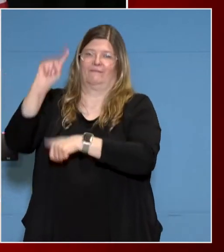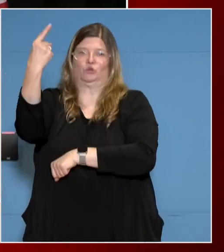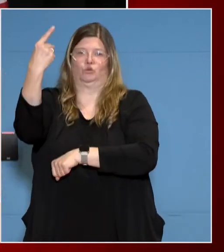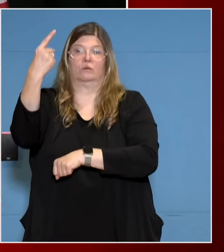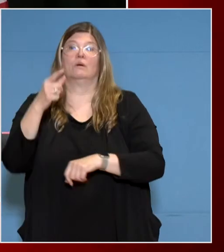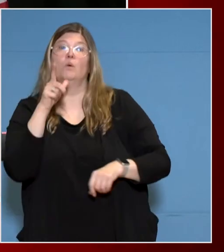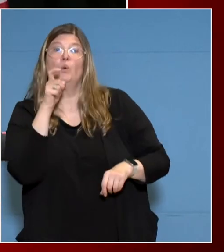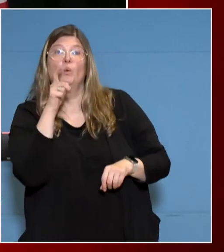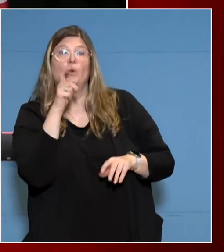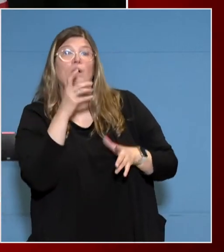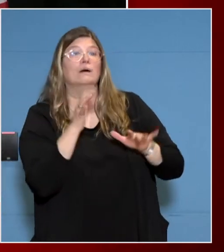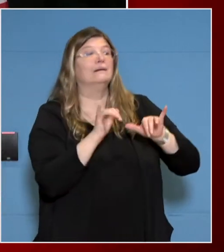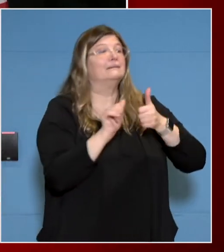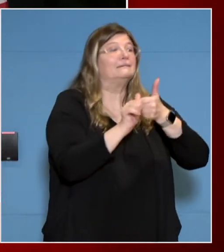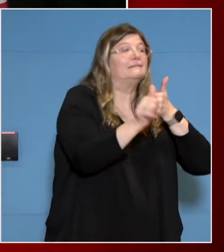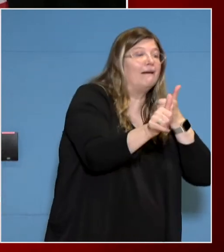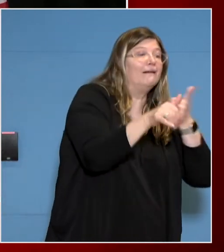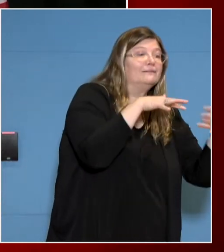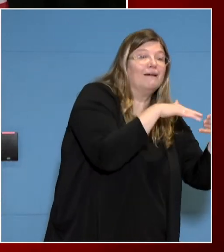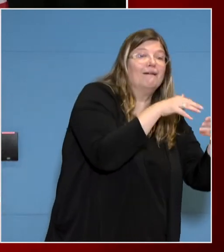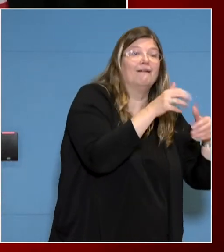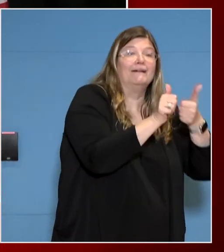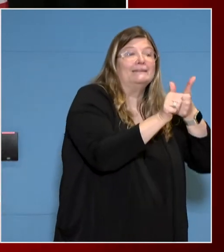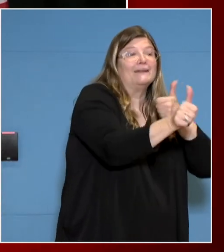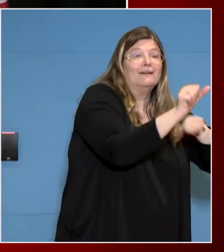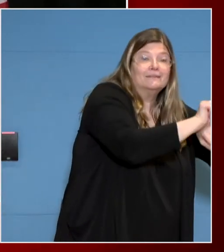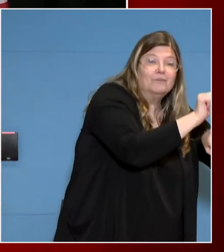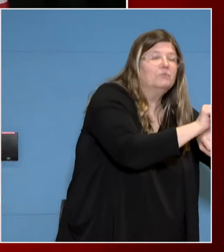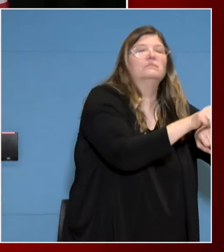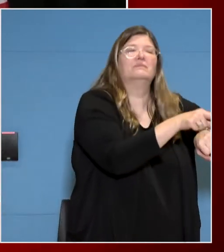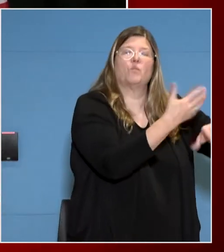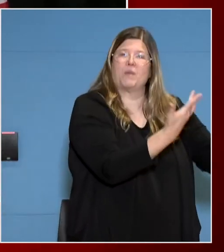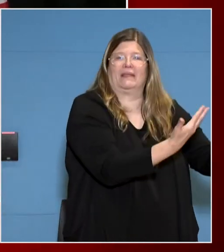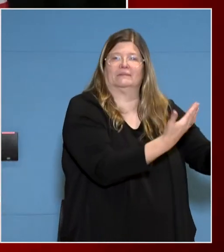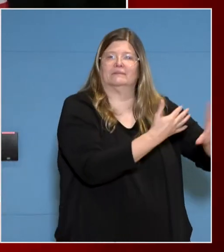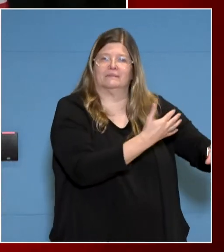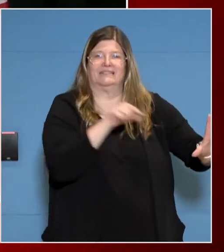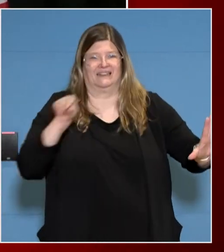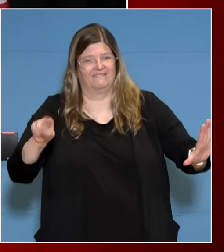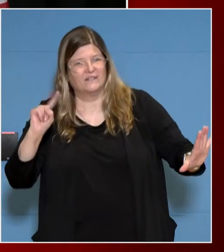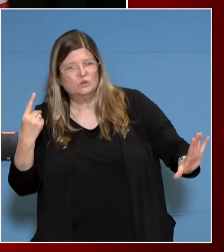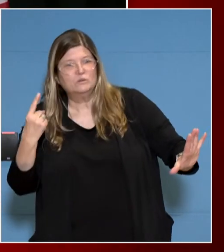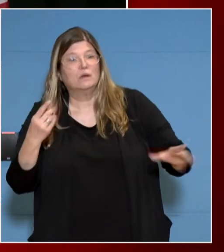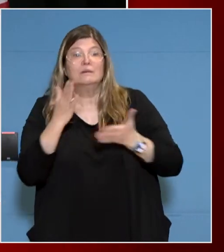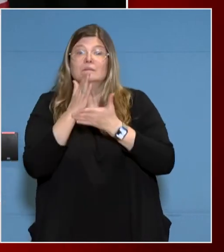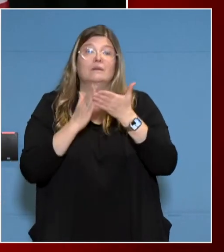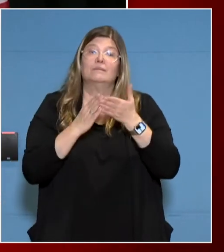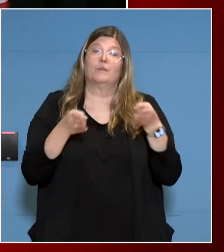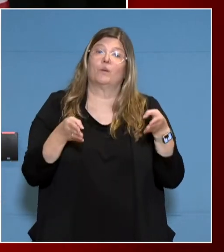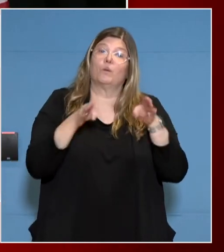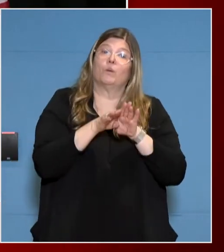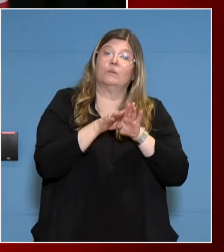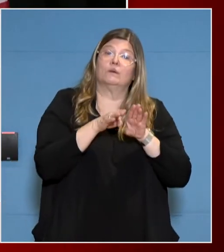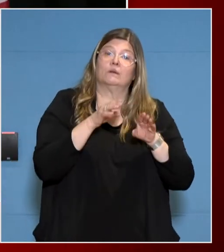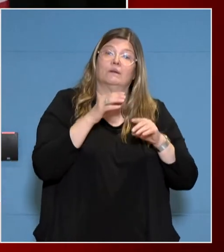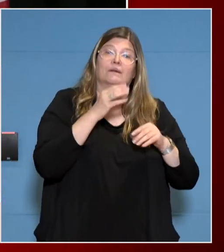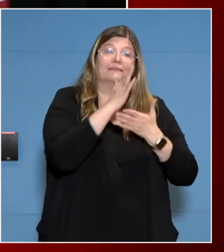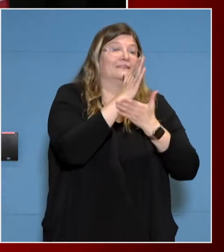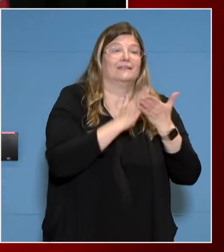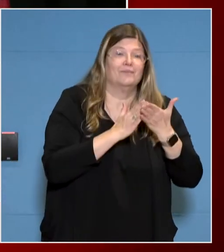you instruction as to how to access vaccine through a closed pod structure. So, for example, the